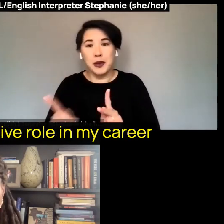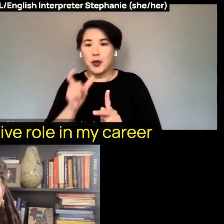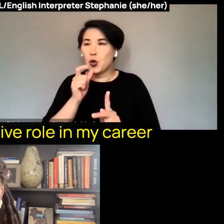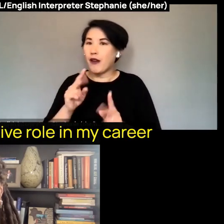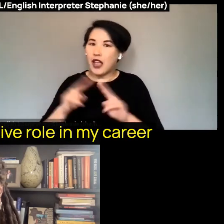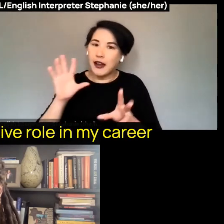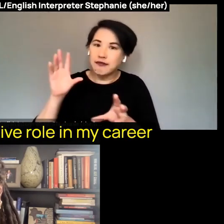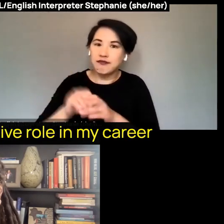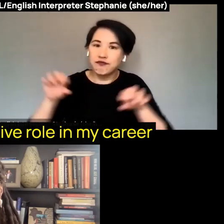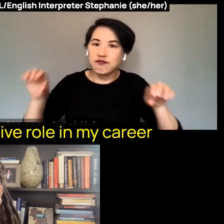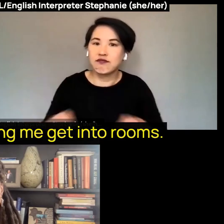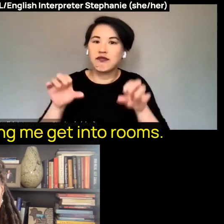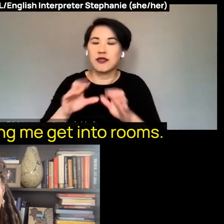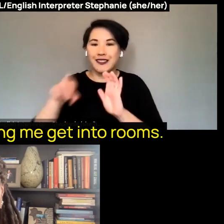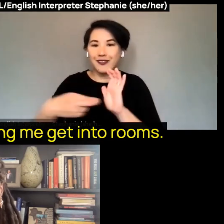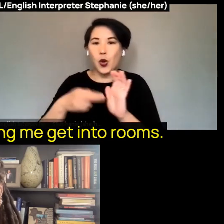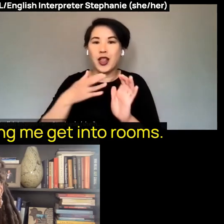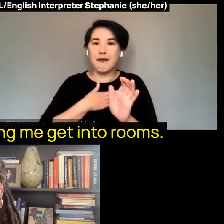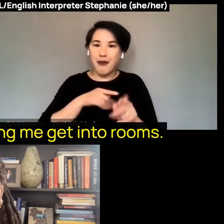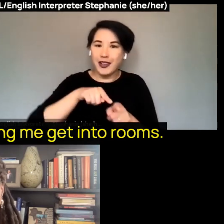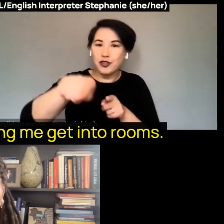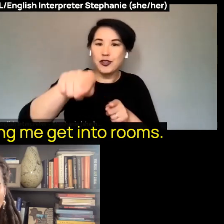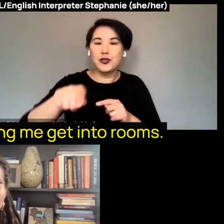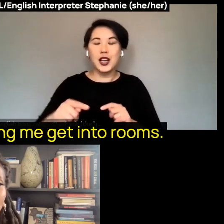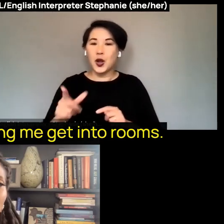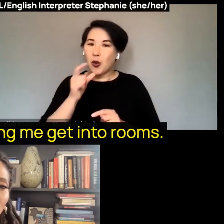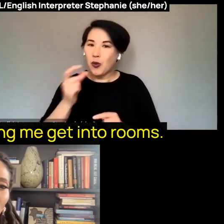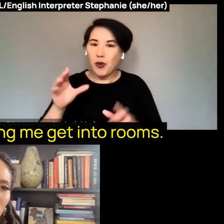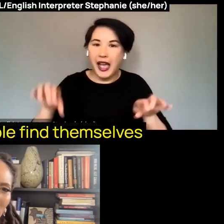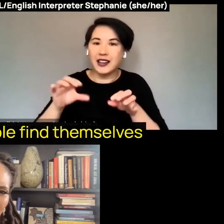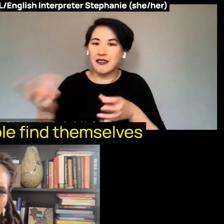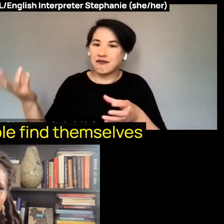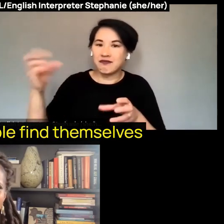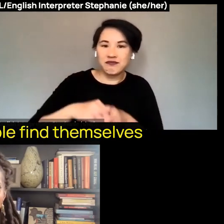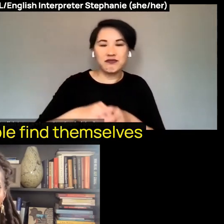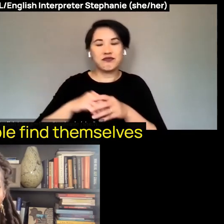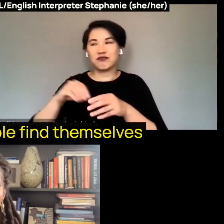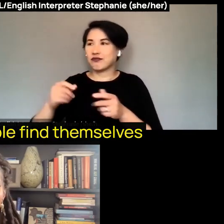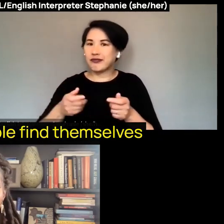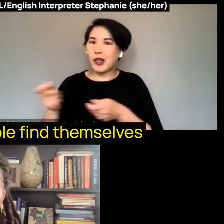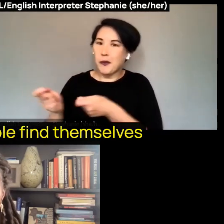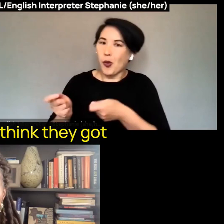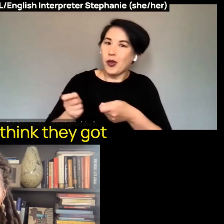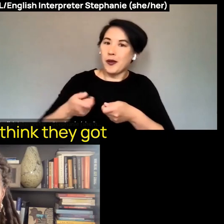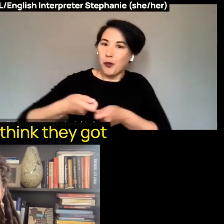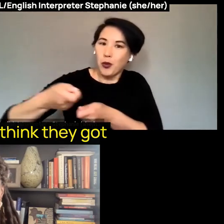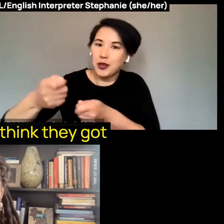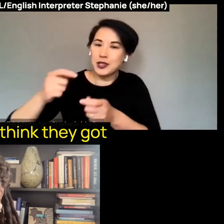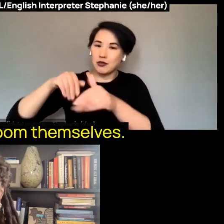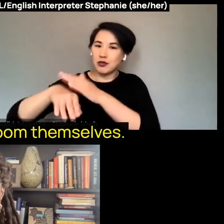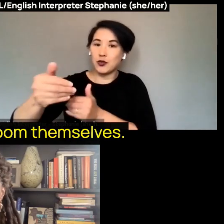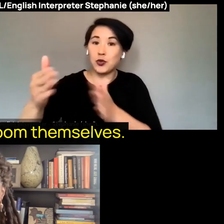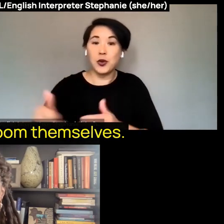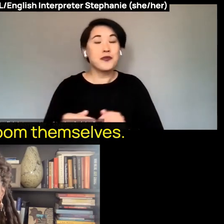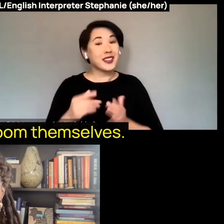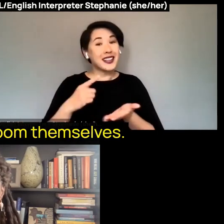role in my career and an active role in helping me get into rooms. I think sometimes people find themselves in rooms and they think they